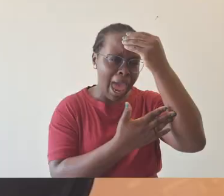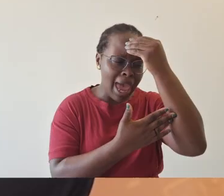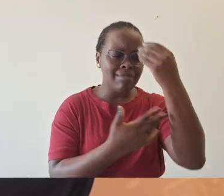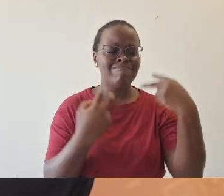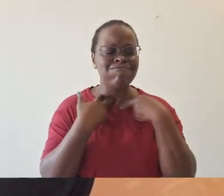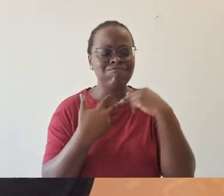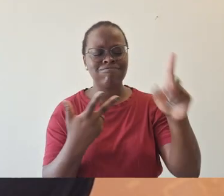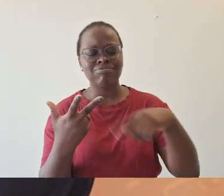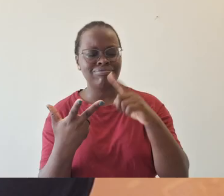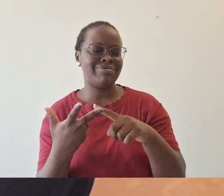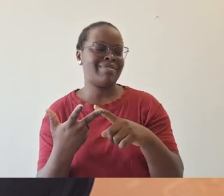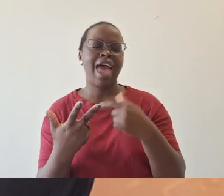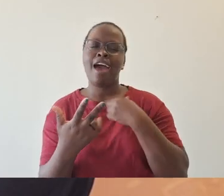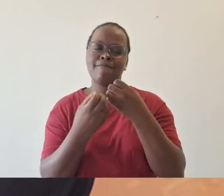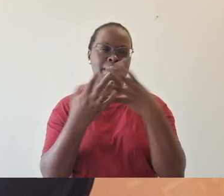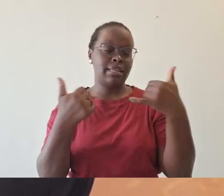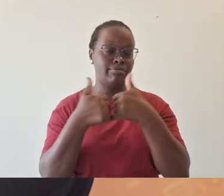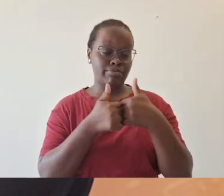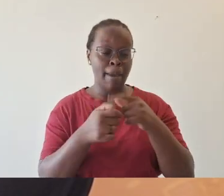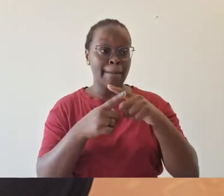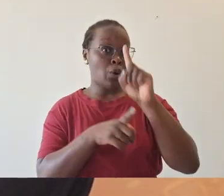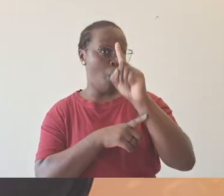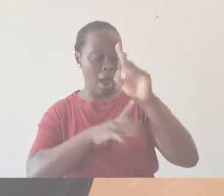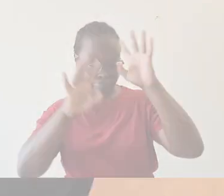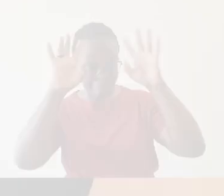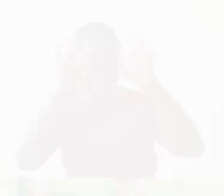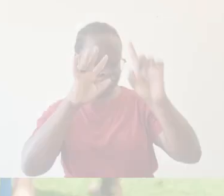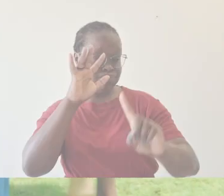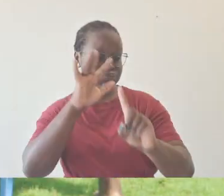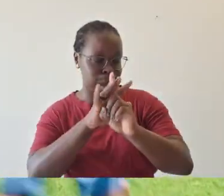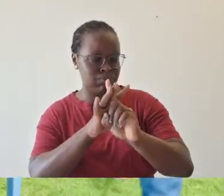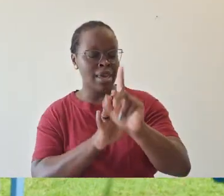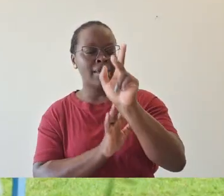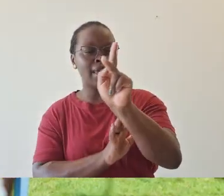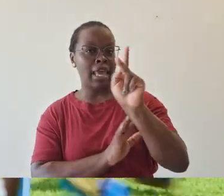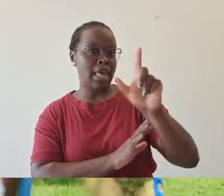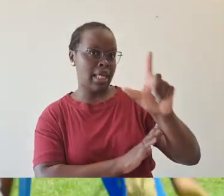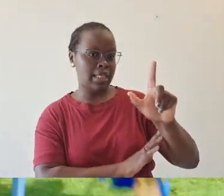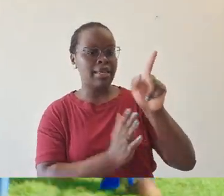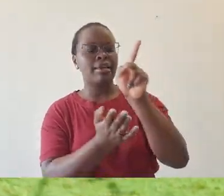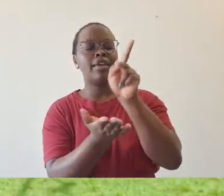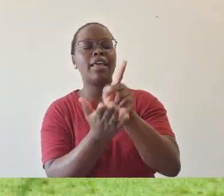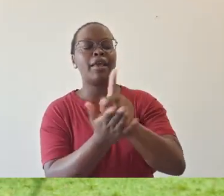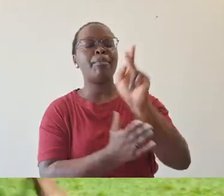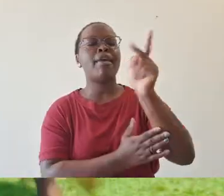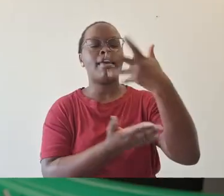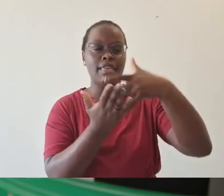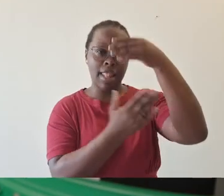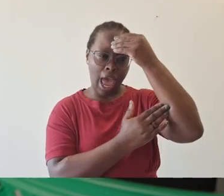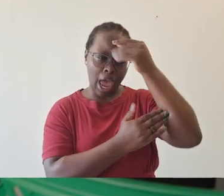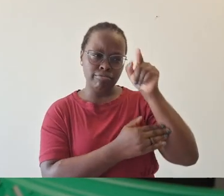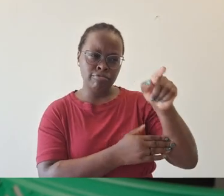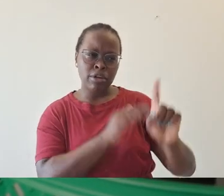The Keep Kenya Learning Initiative emerged to address these gaps, exploring how parents, schools, communities, and technology can